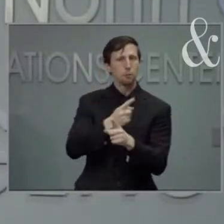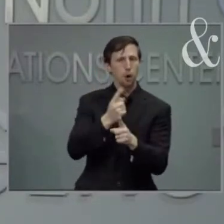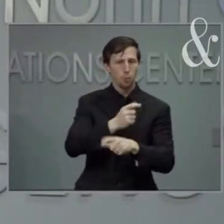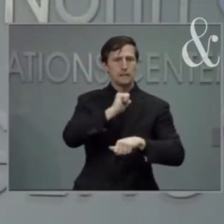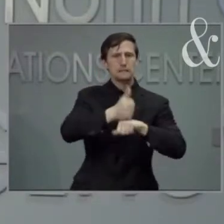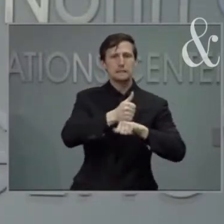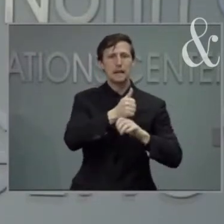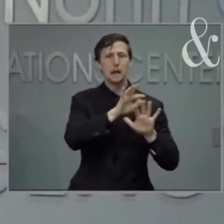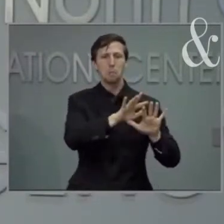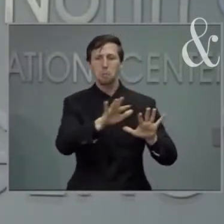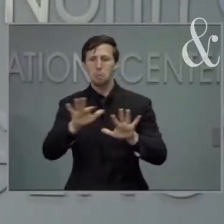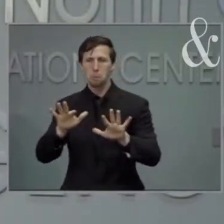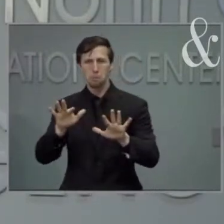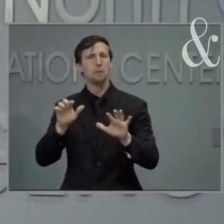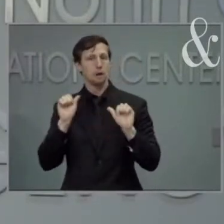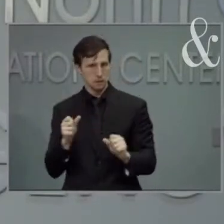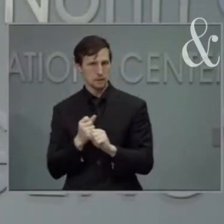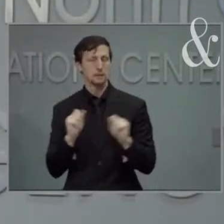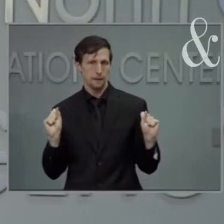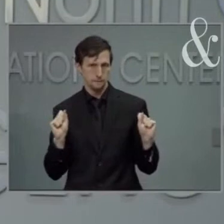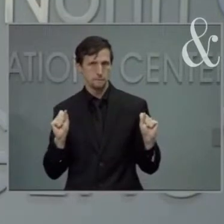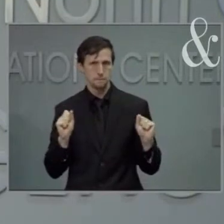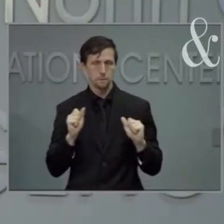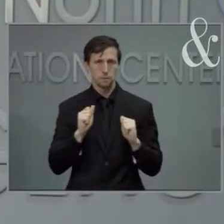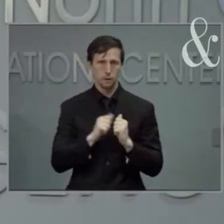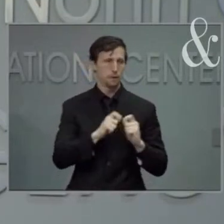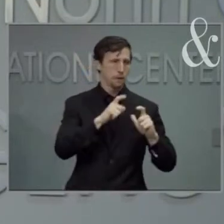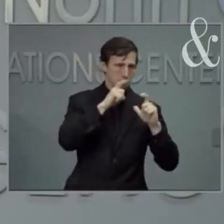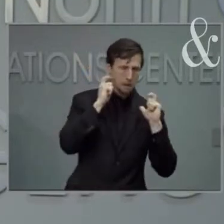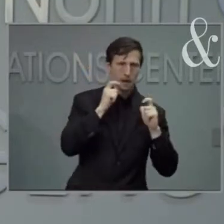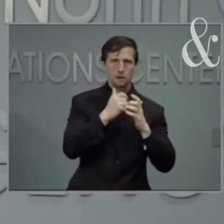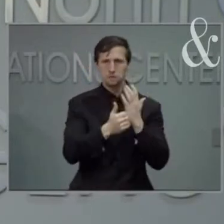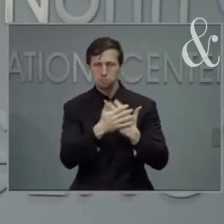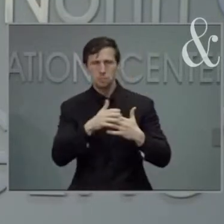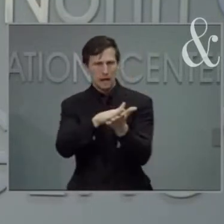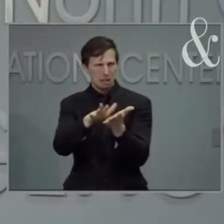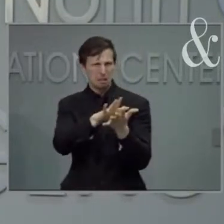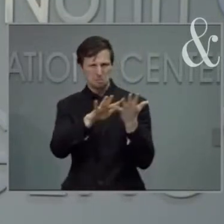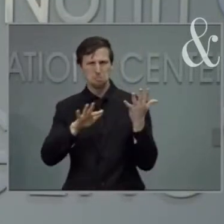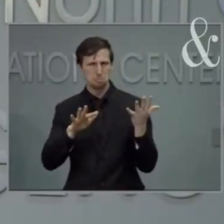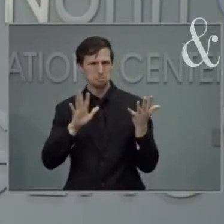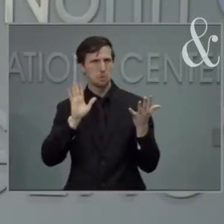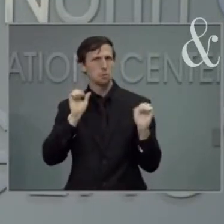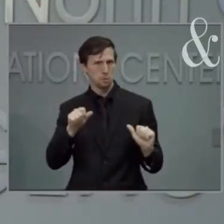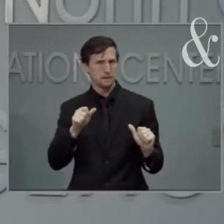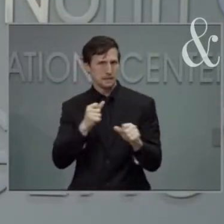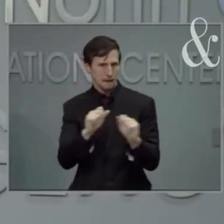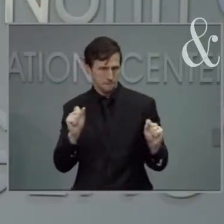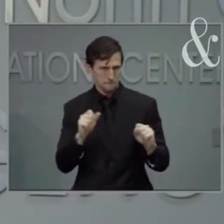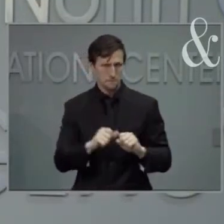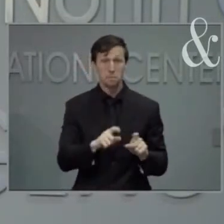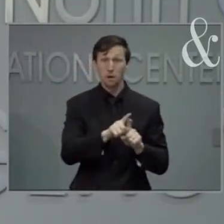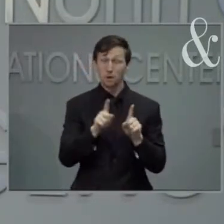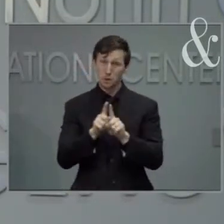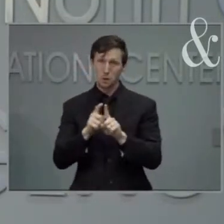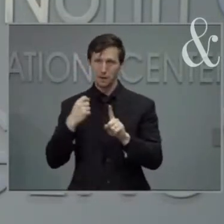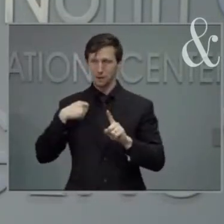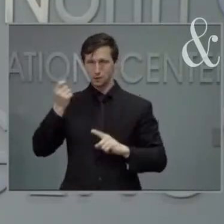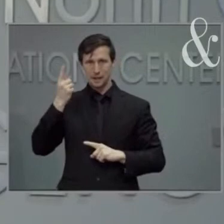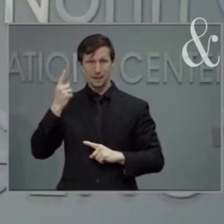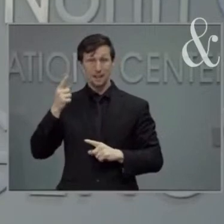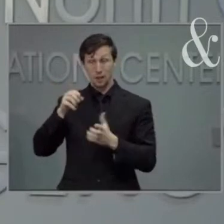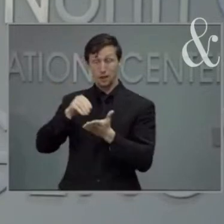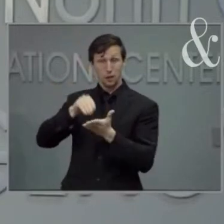health protocols that are in place. And in addition, we know the bad things that are happening with